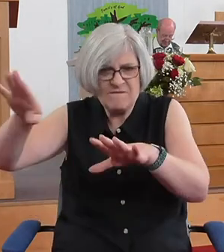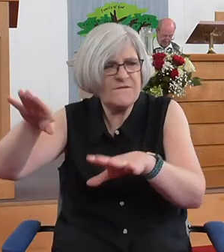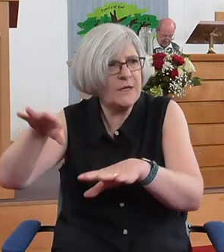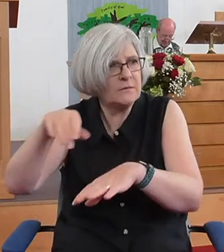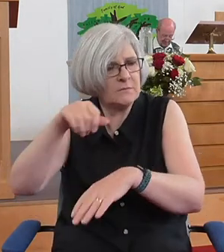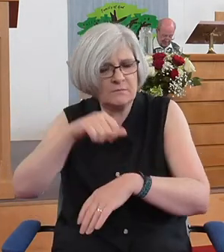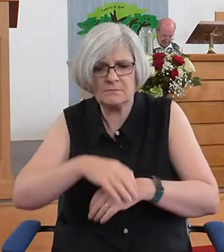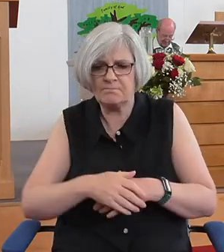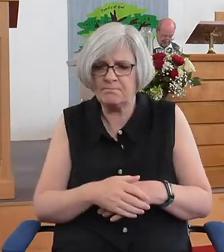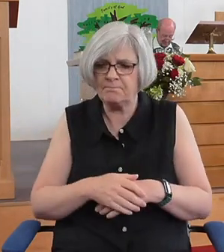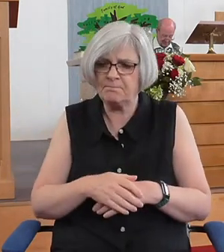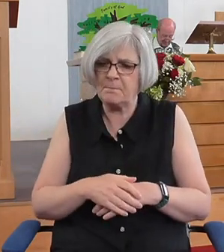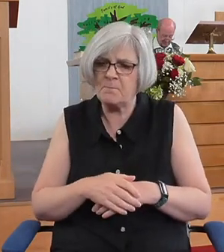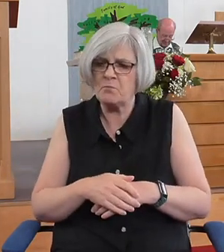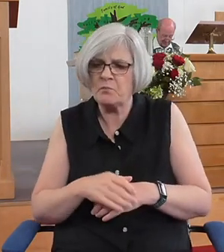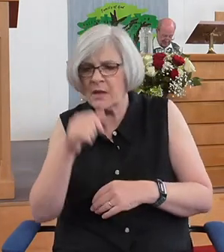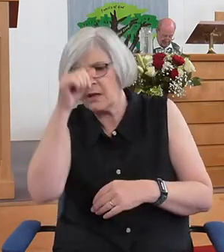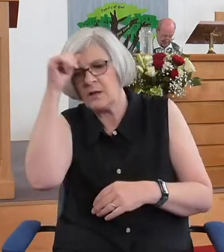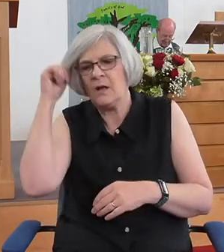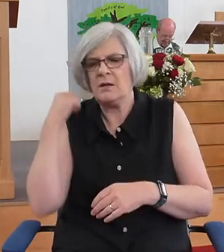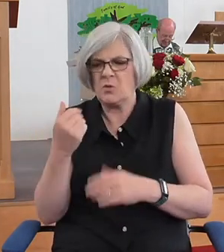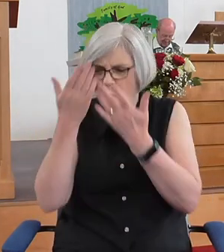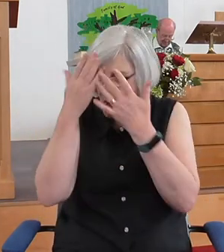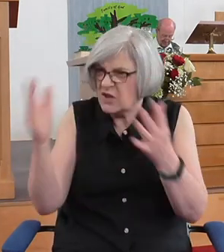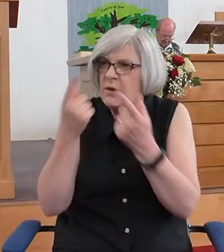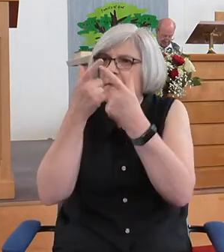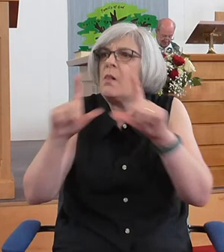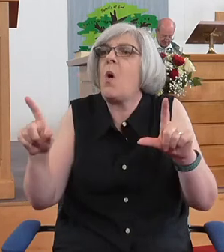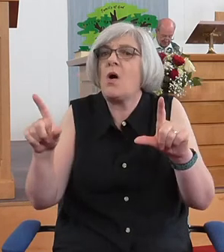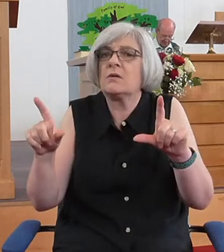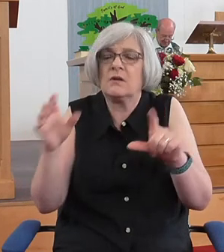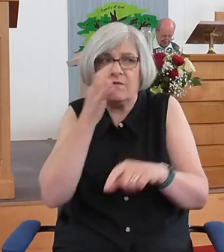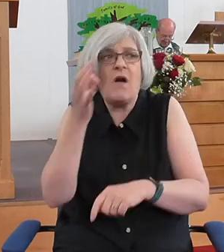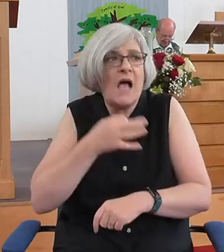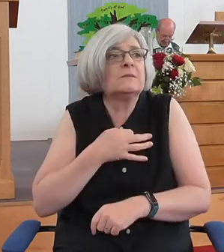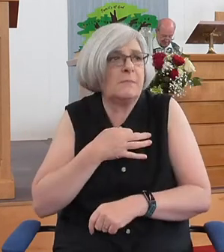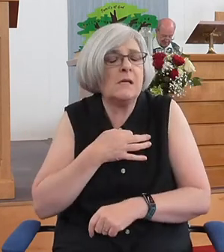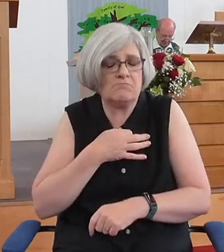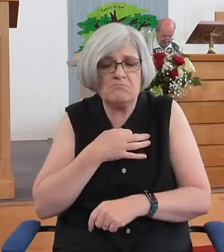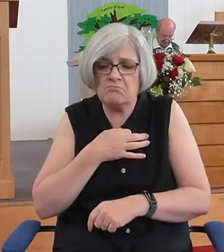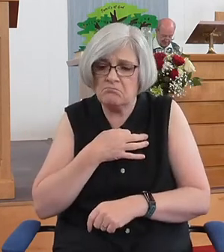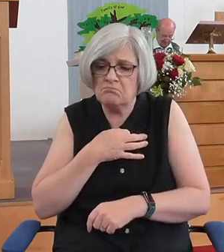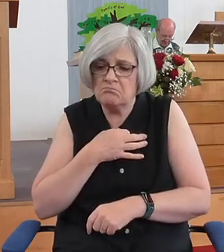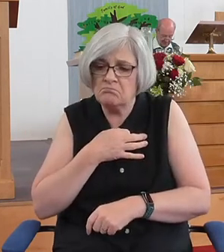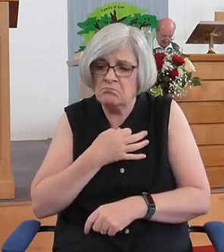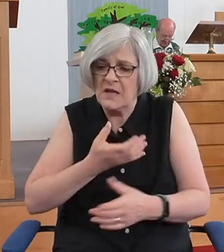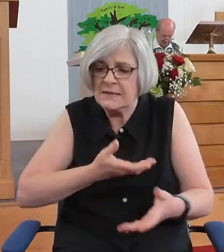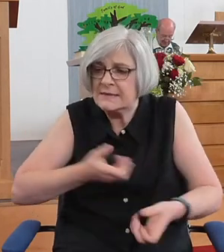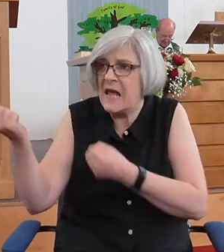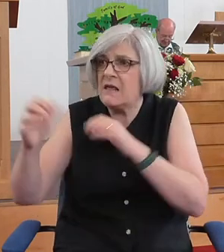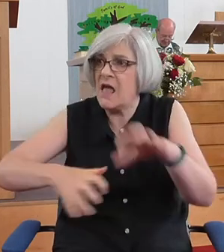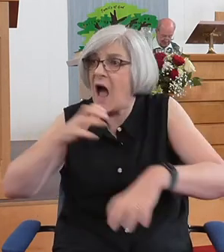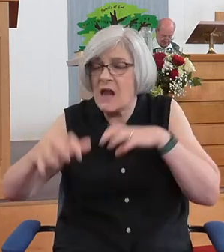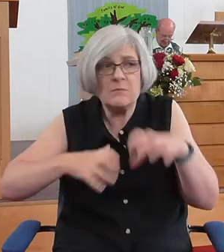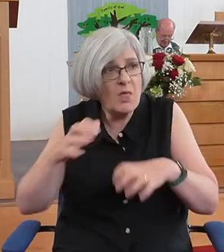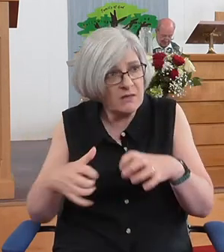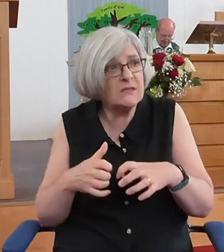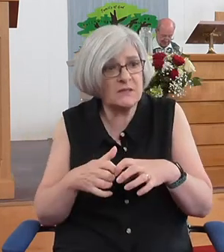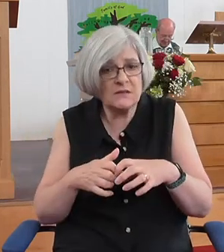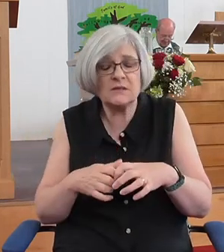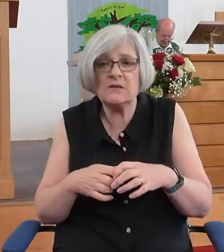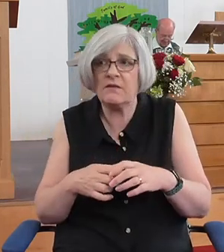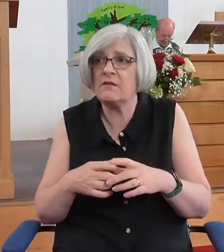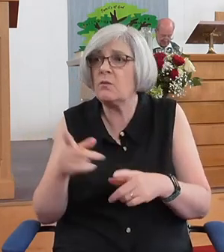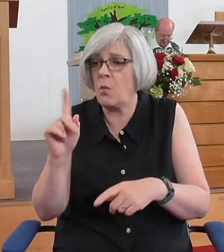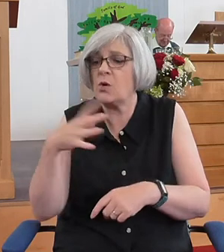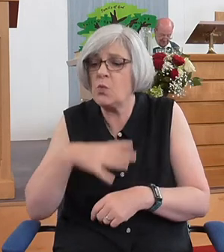Israelites. Go, worship the Lord as you have requested. Take your flocks and herds as you have said